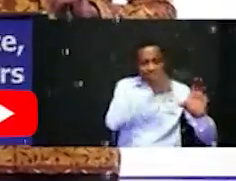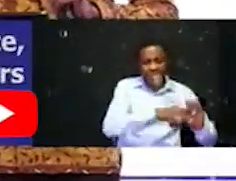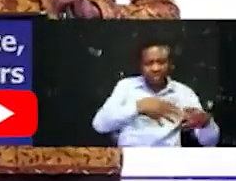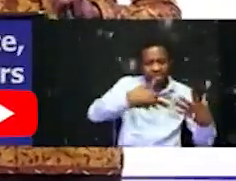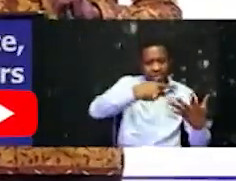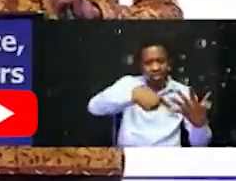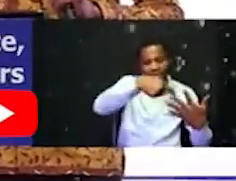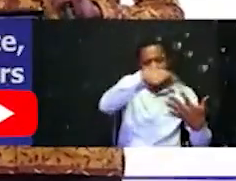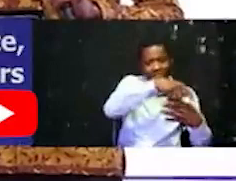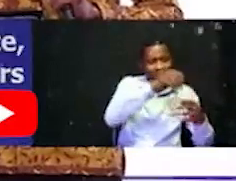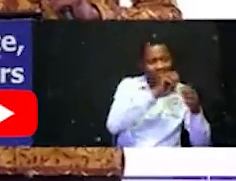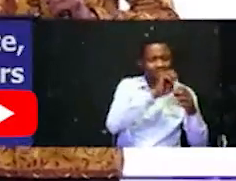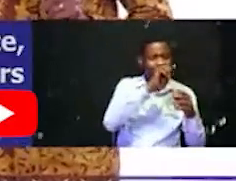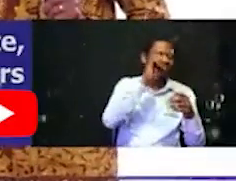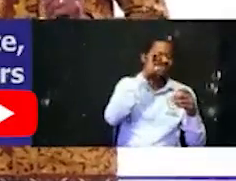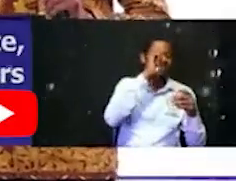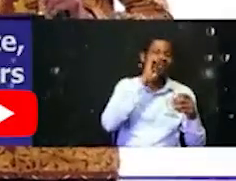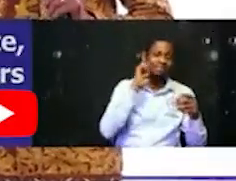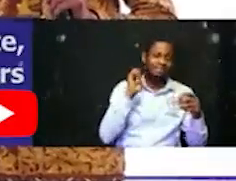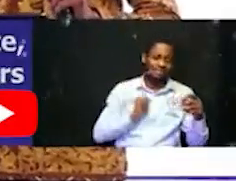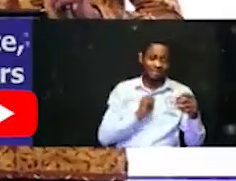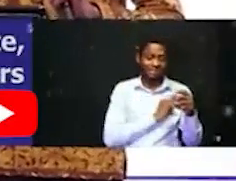the elders of the land.